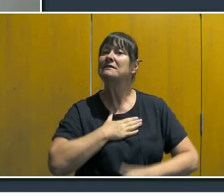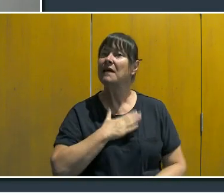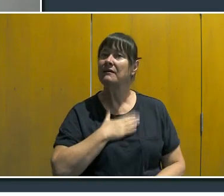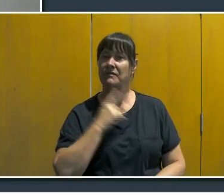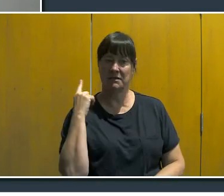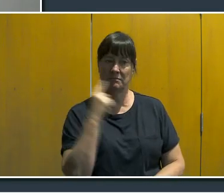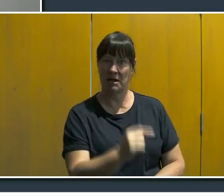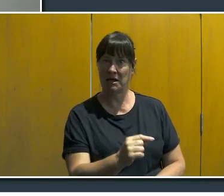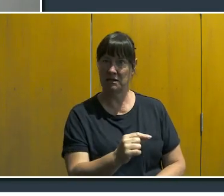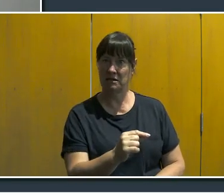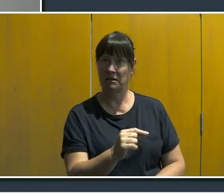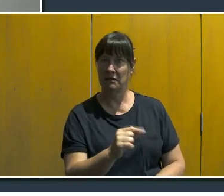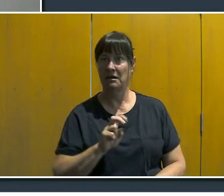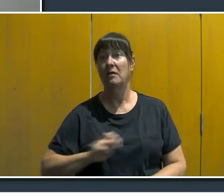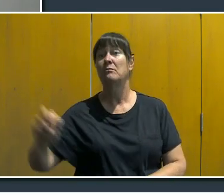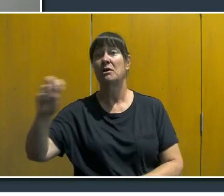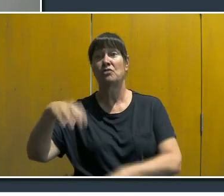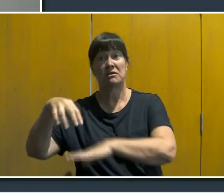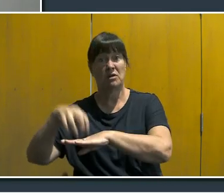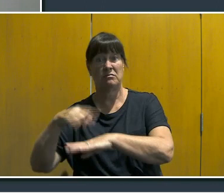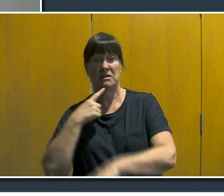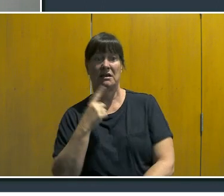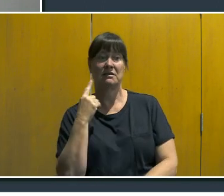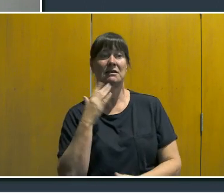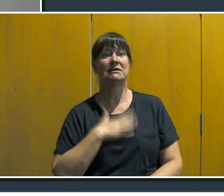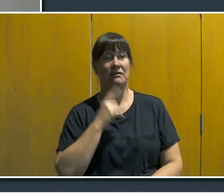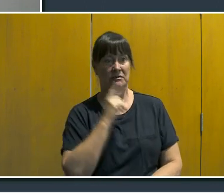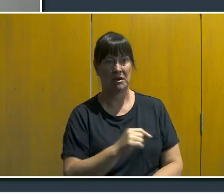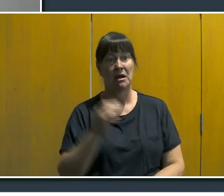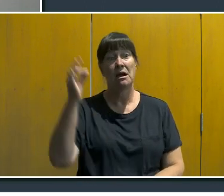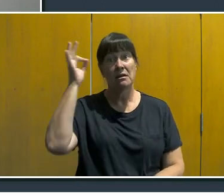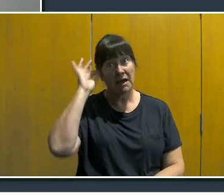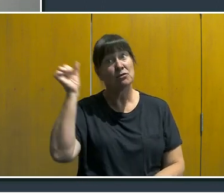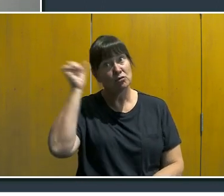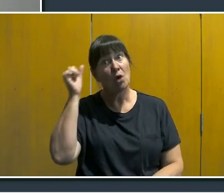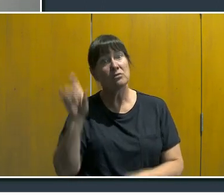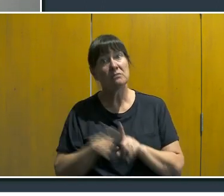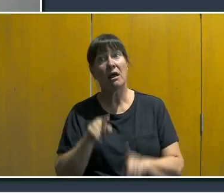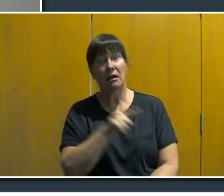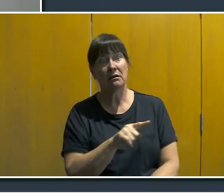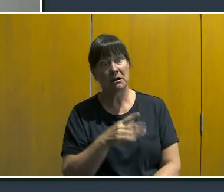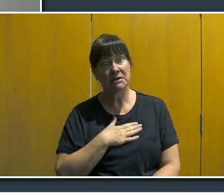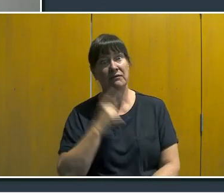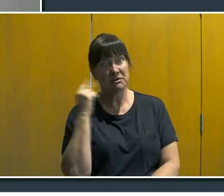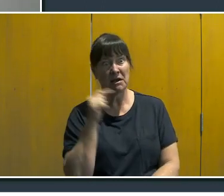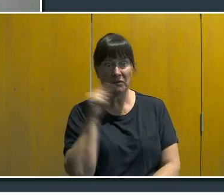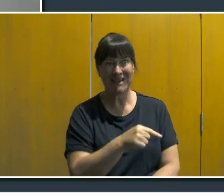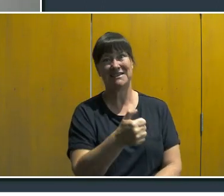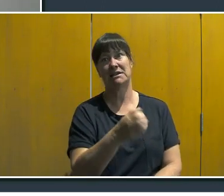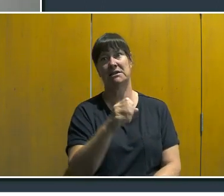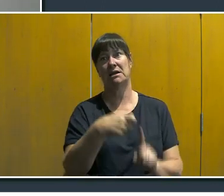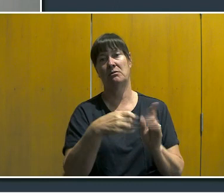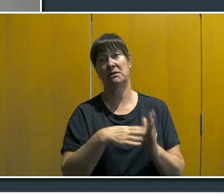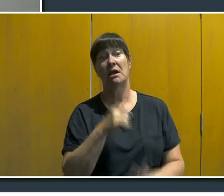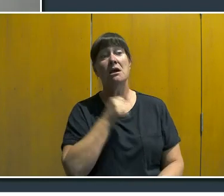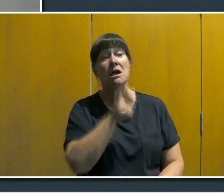by the Transport Agency. The council knows that that's the safe speed for the road, and if anybody dies on that